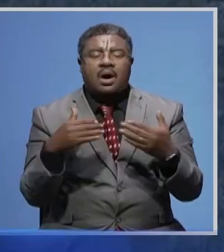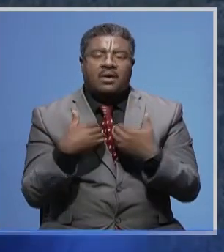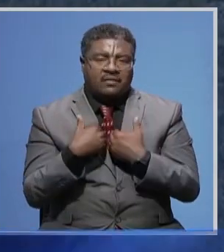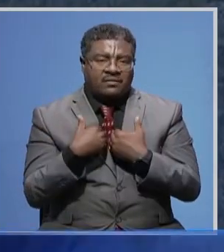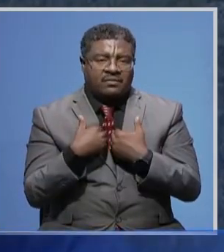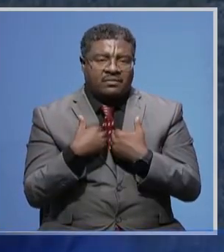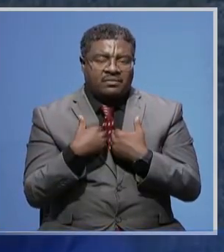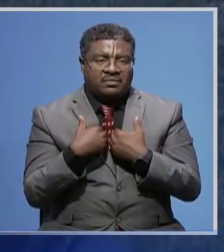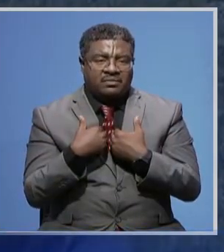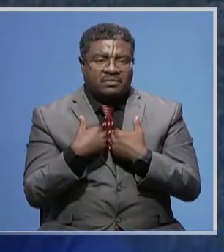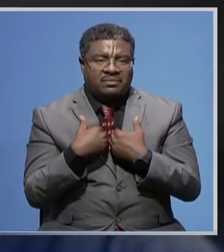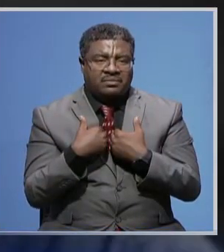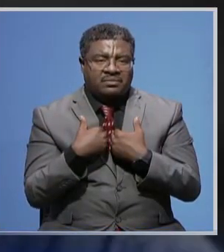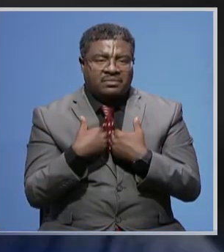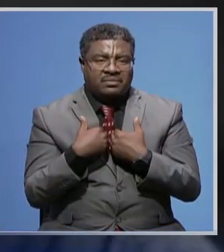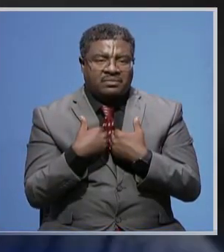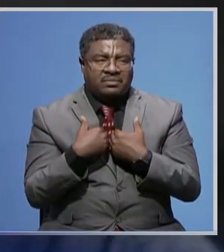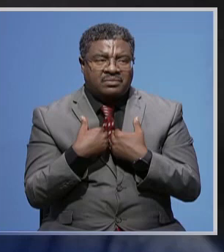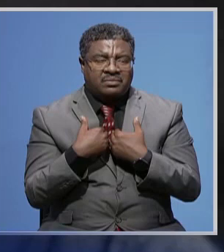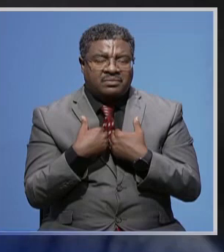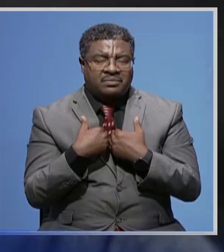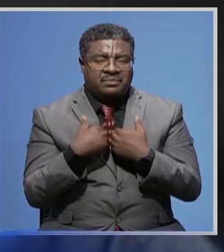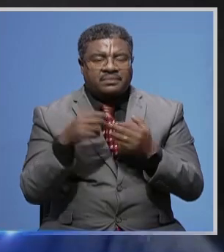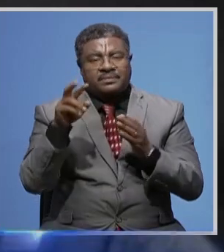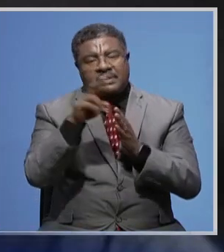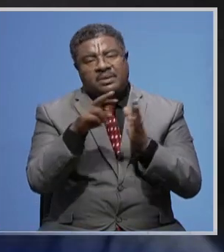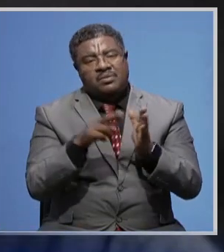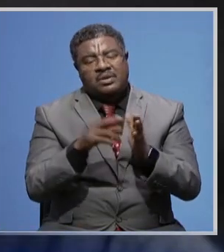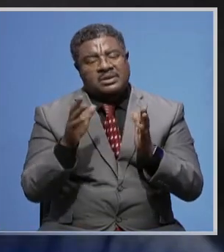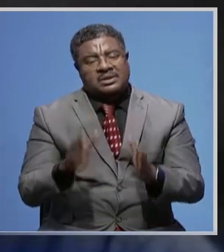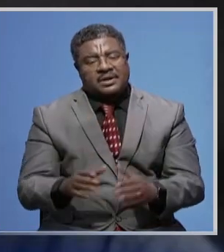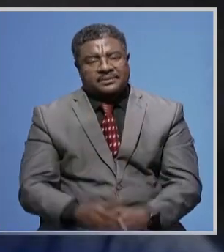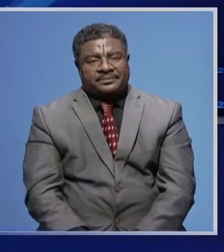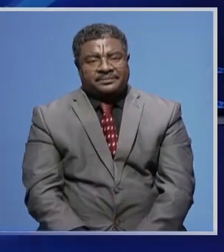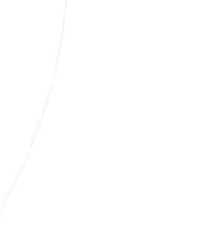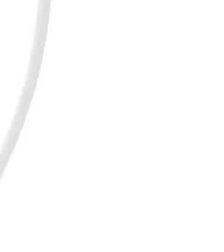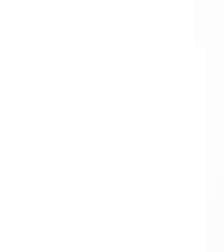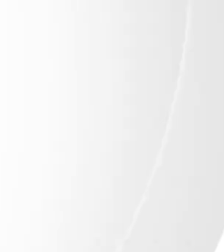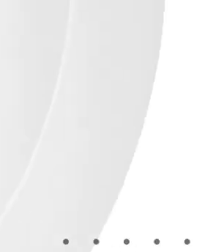loved this country than he did. Luyando Hamwala, ZNBC News in Lusaka.